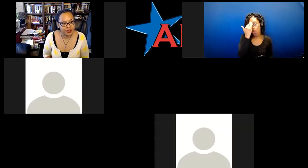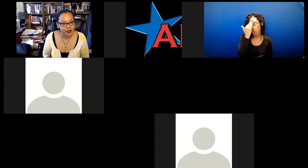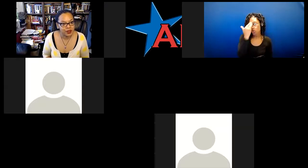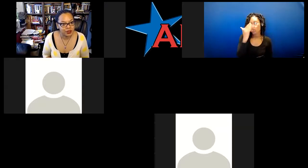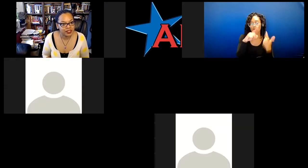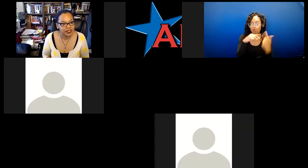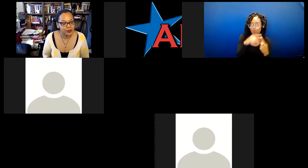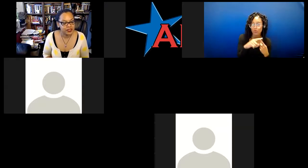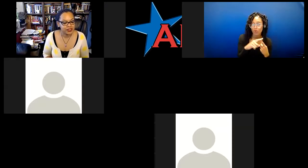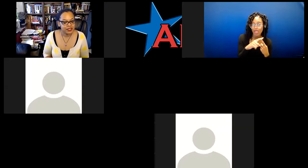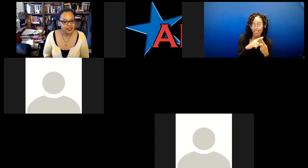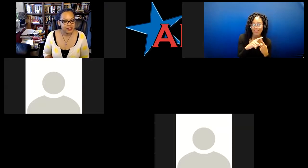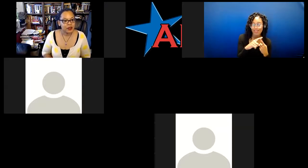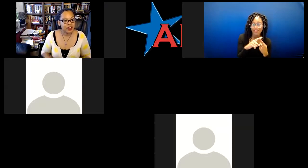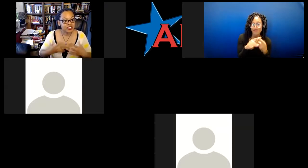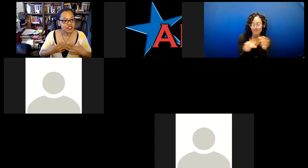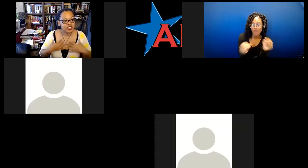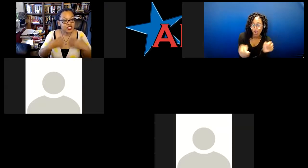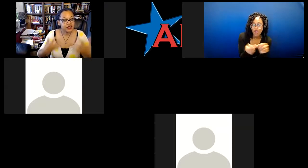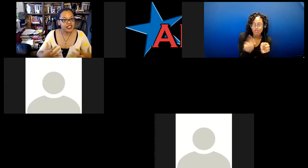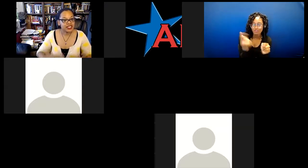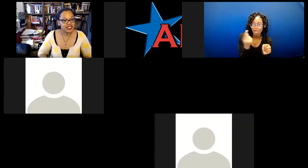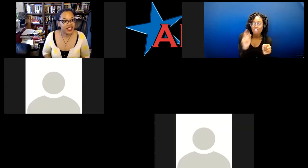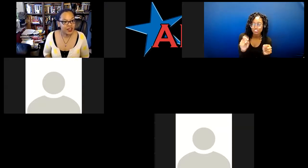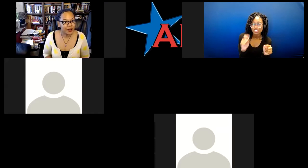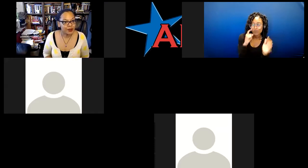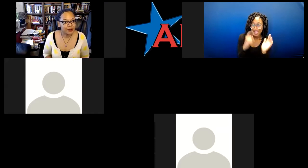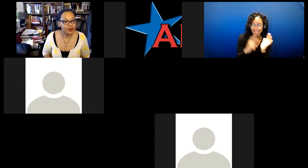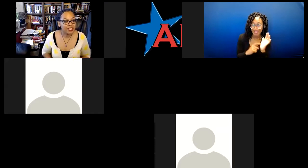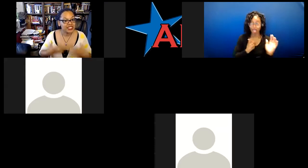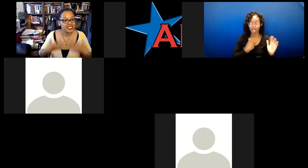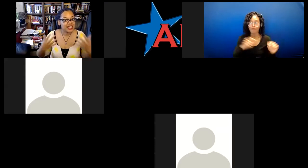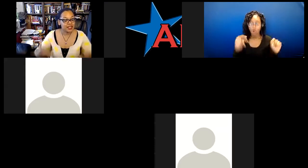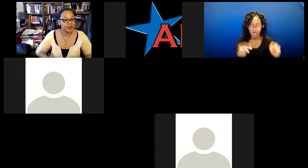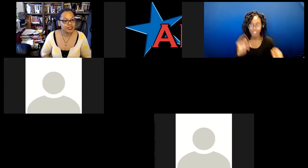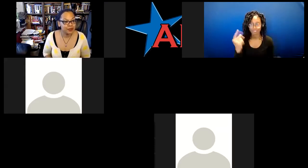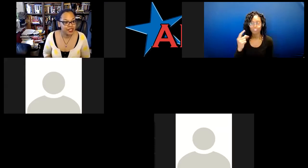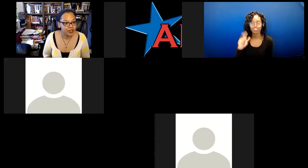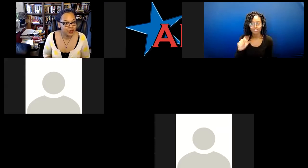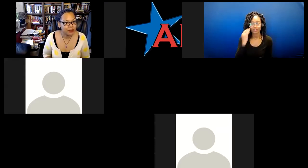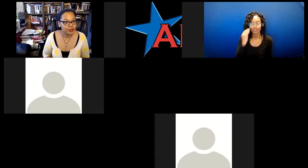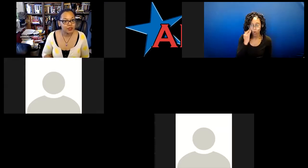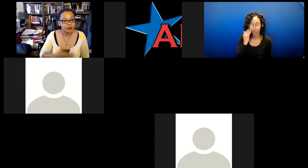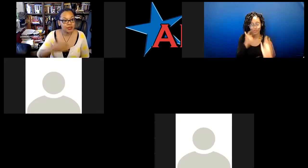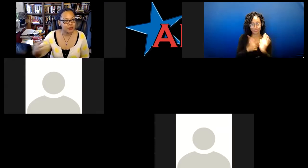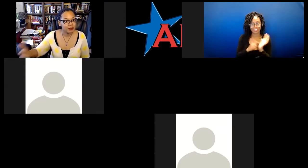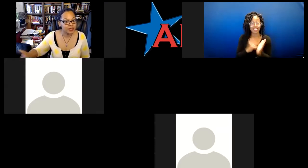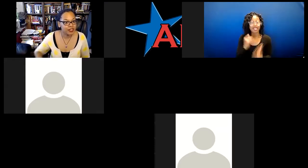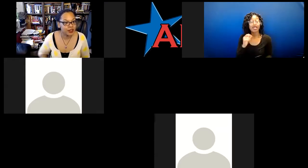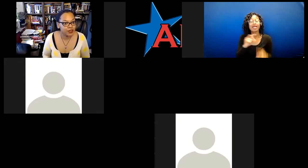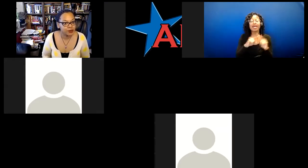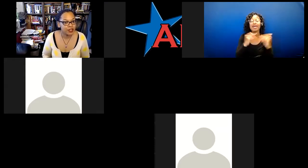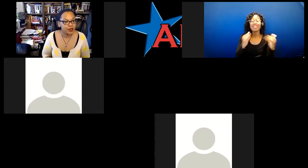are harming someone. Us sharing how we are seeing a person being harmed, or a group of people